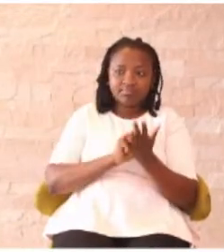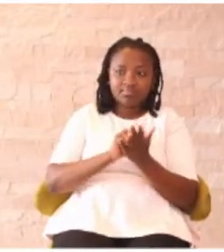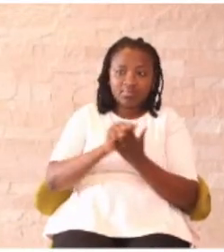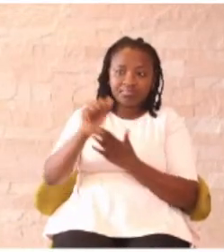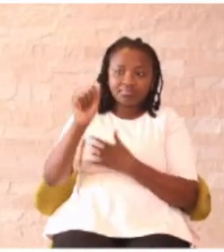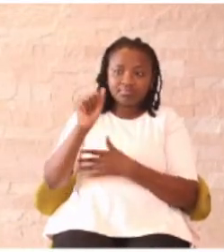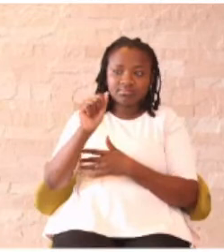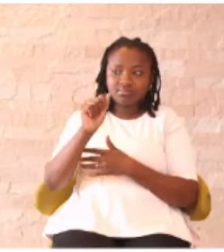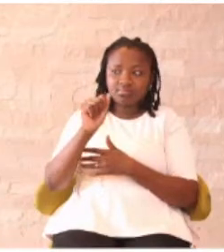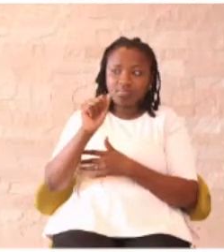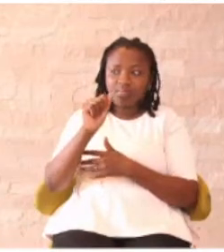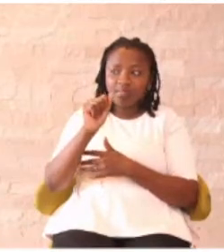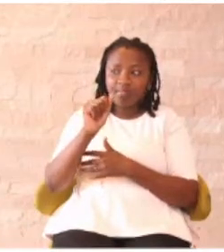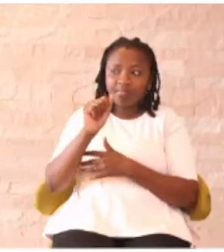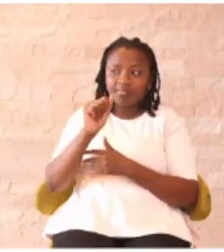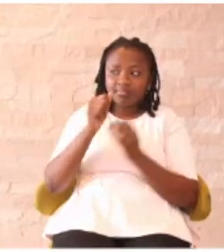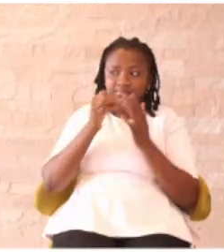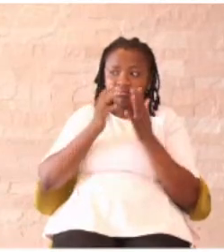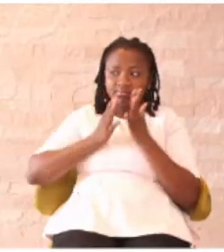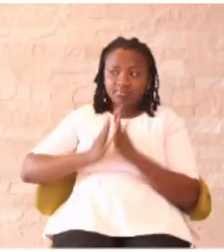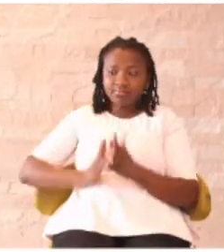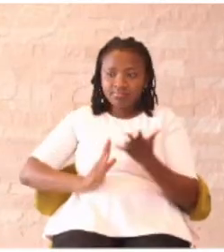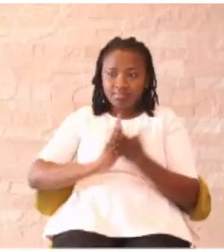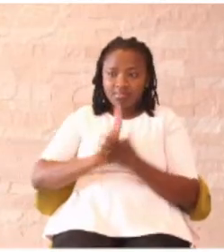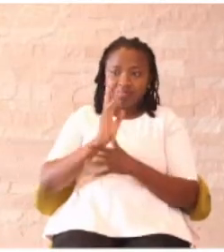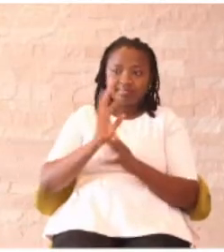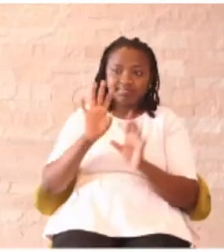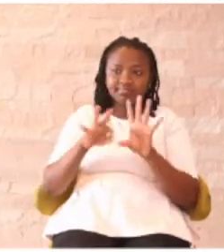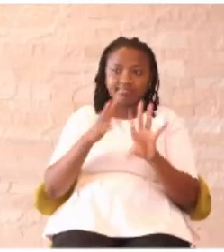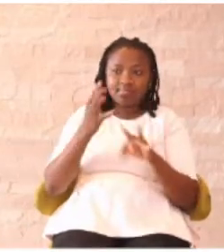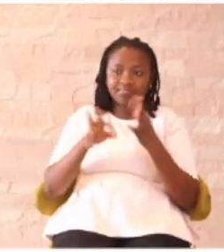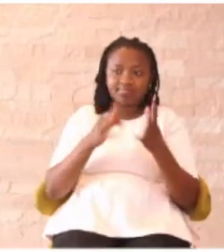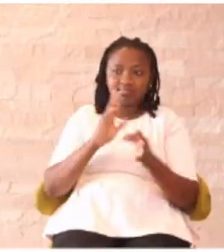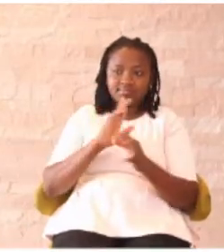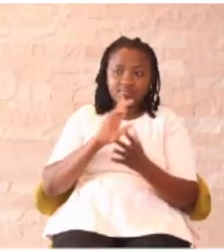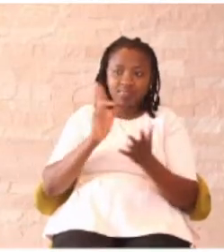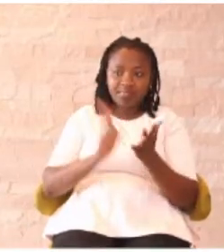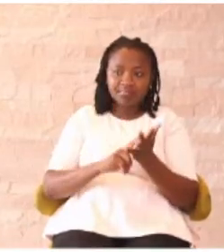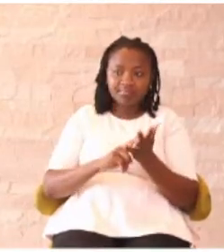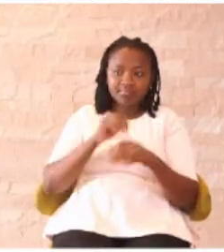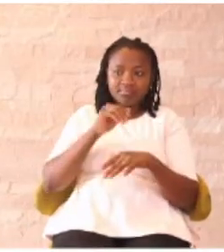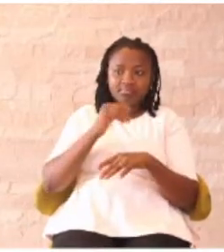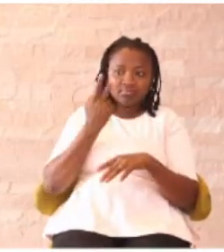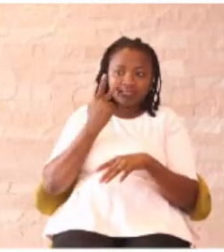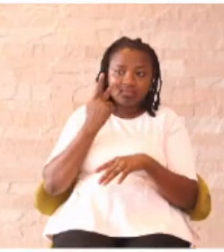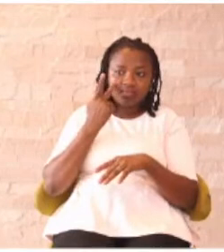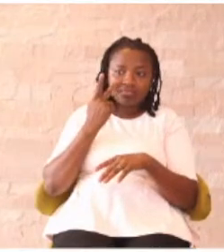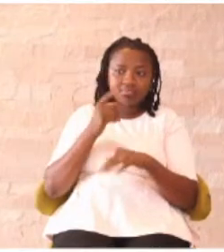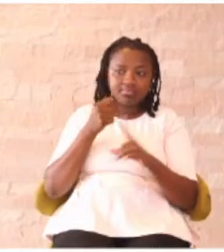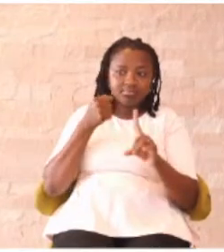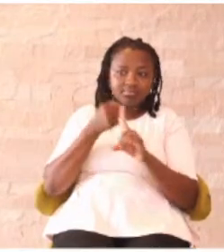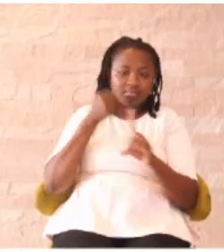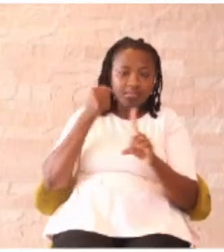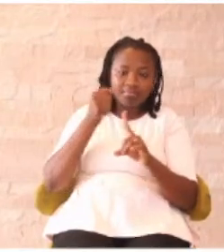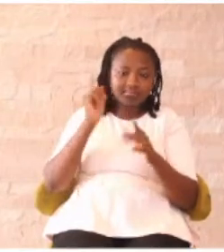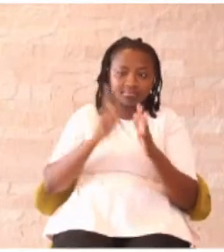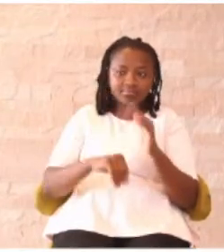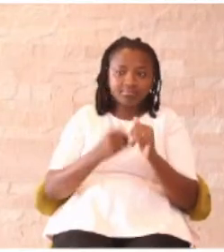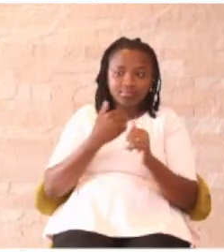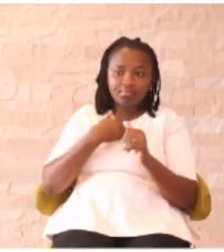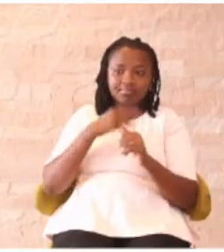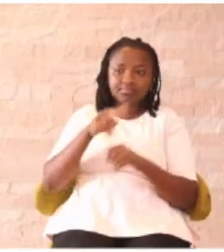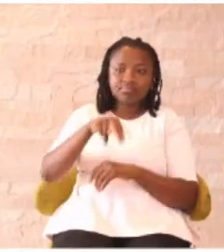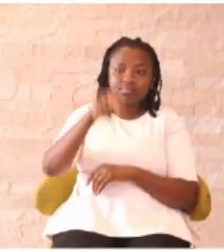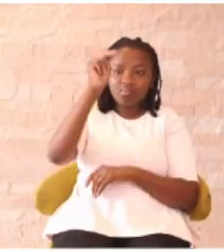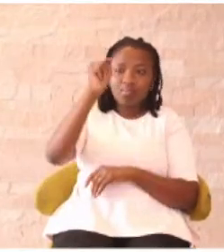human rights assessment reports on the impact of the northern Ethiopian